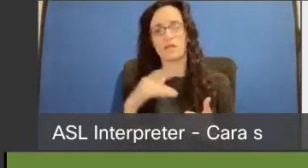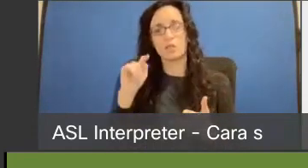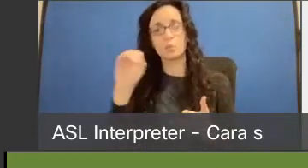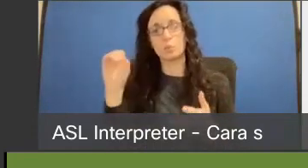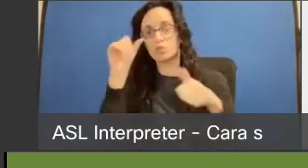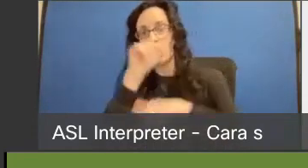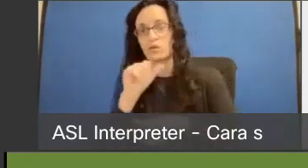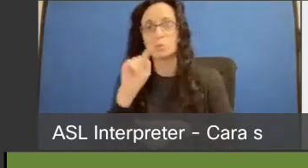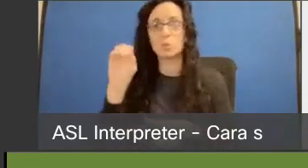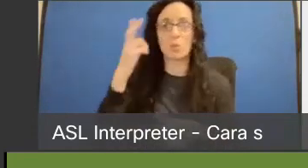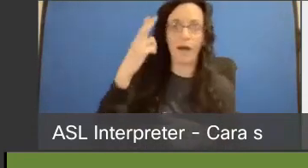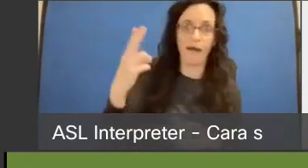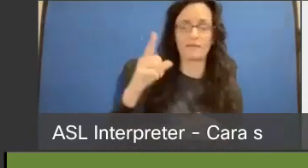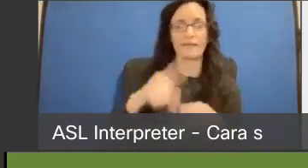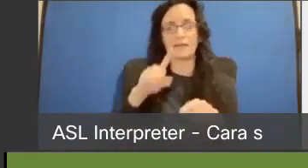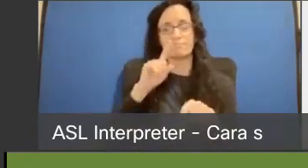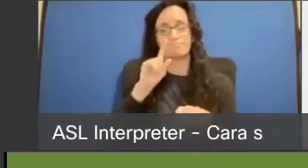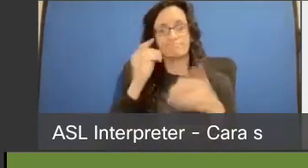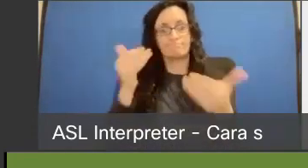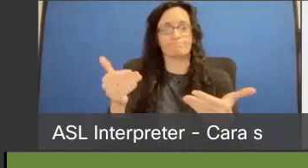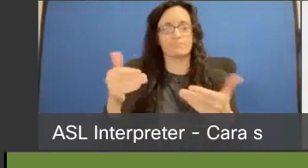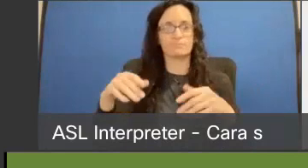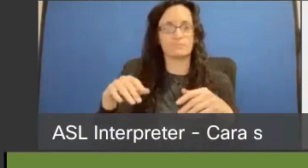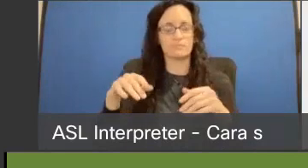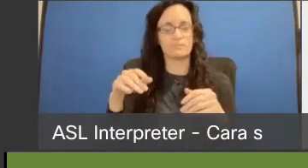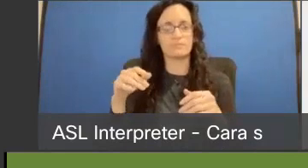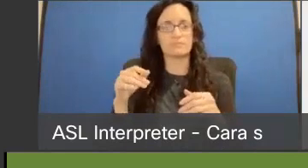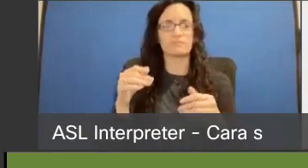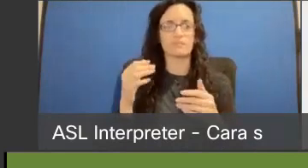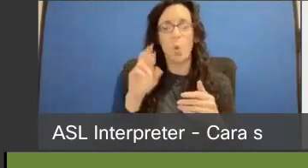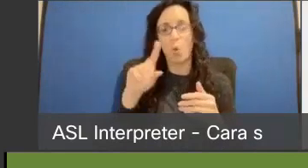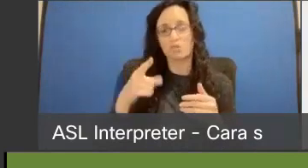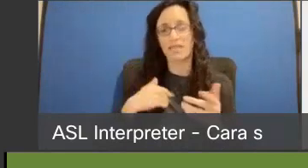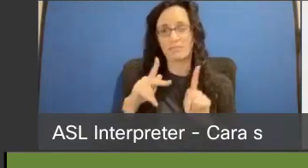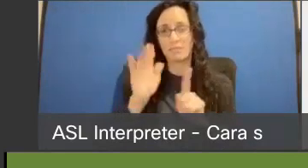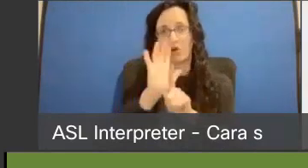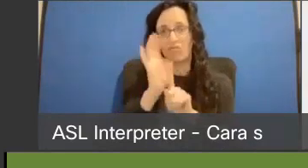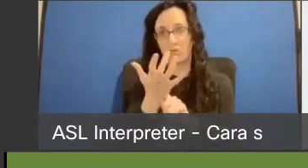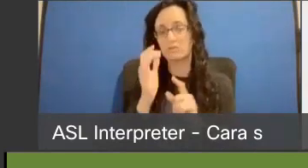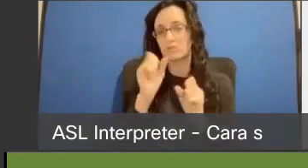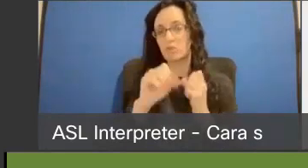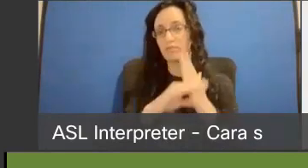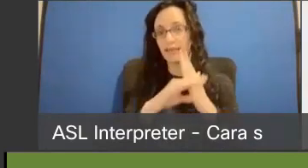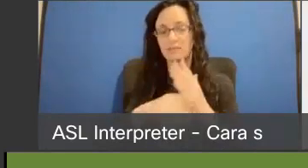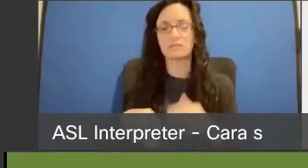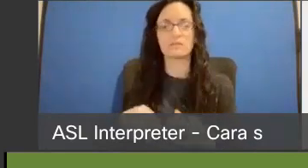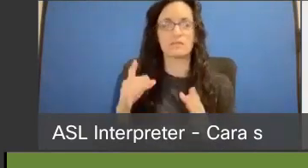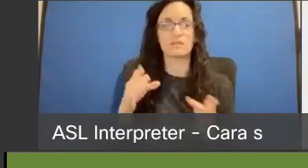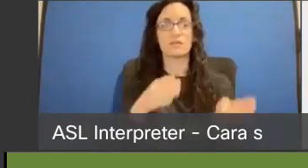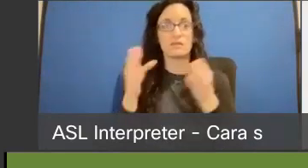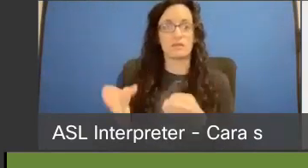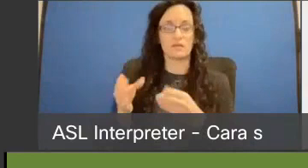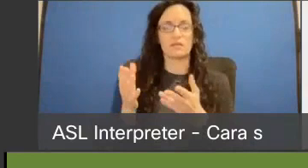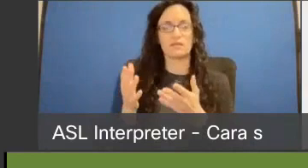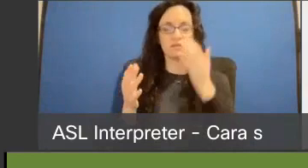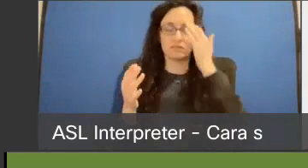these thoughts. Literally having other people around is protective. But sadly, what could facilitate this is not having much taboo,